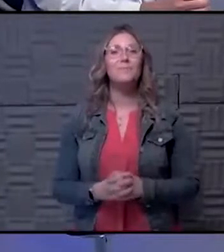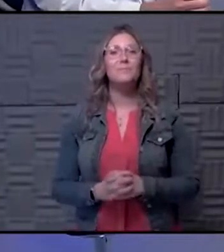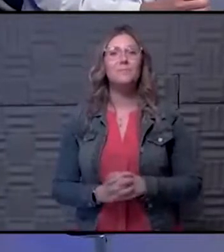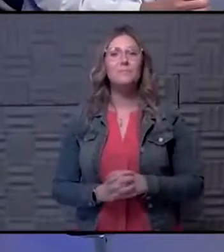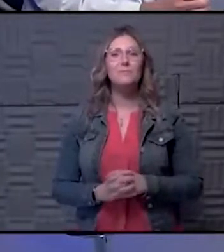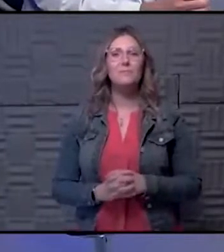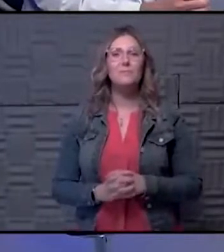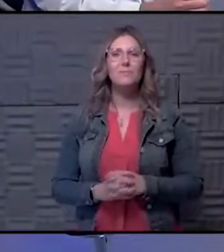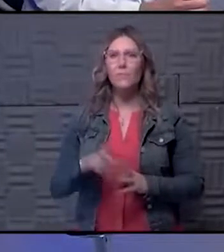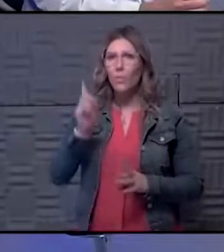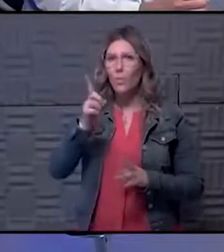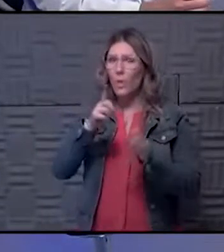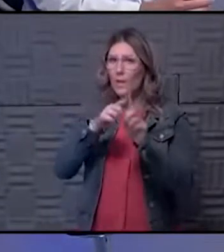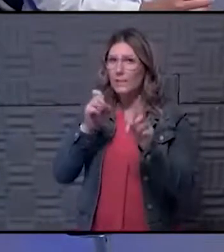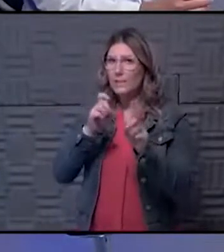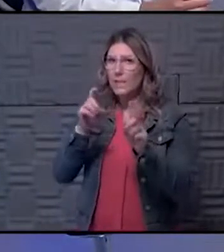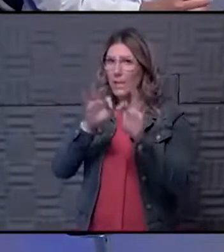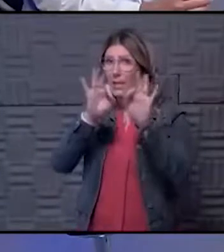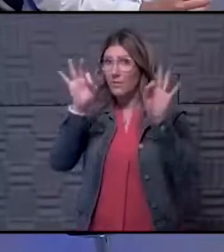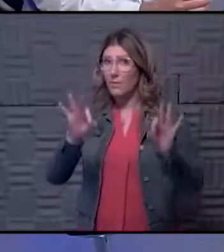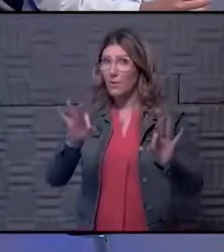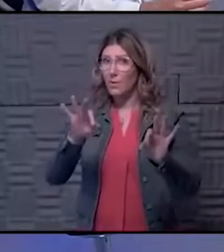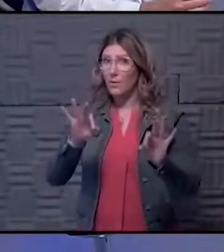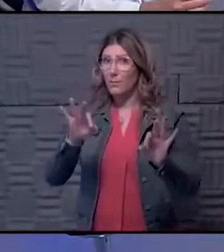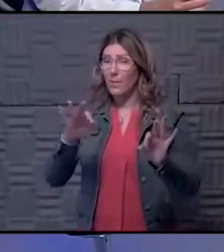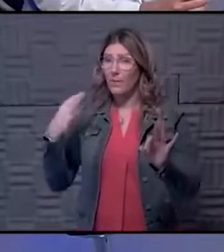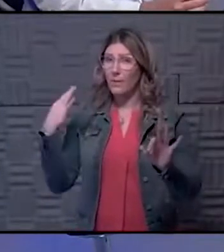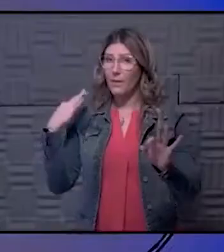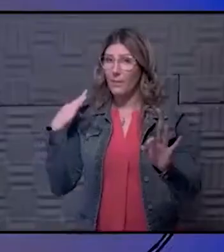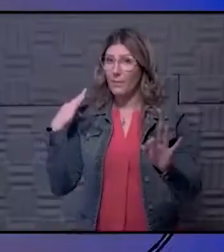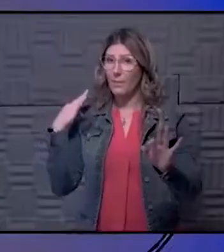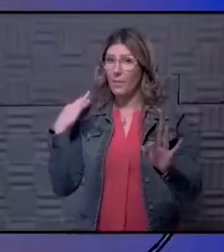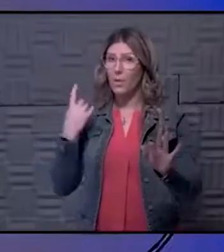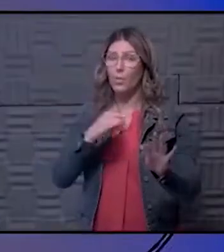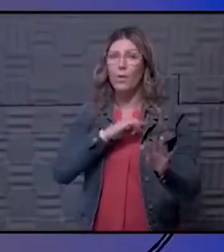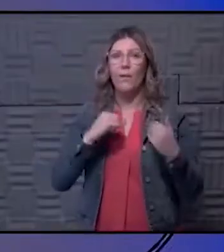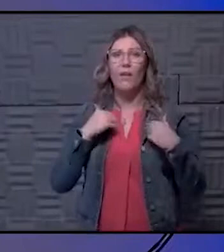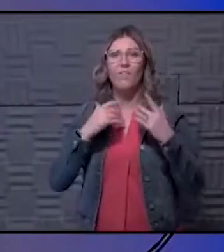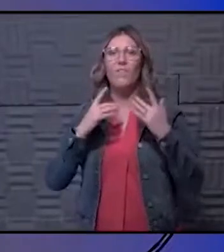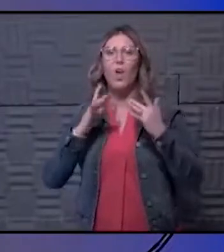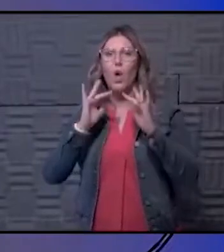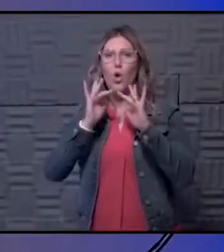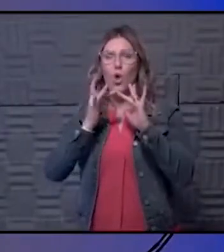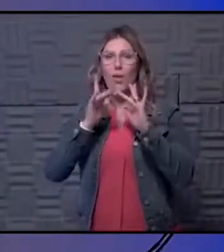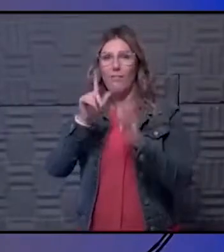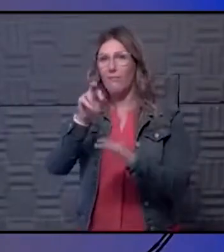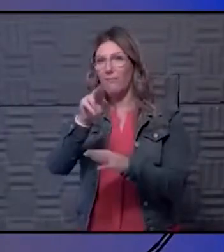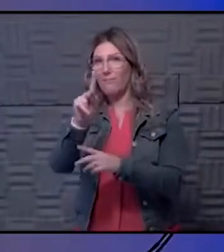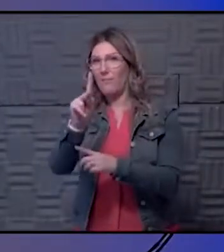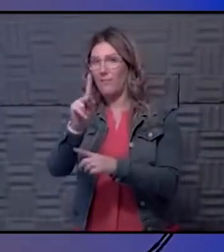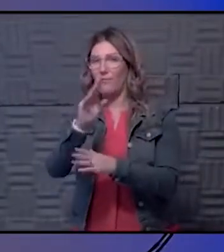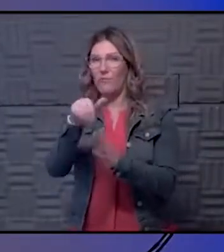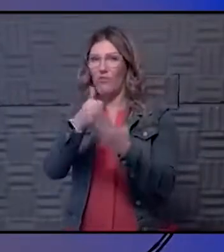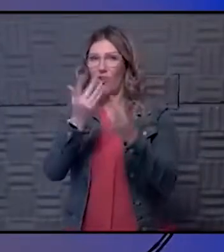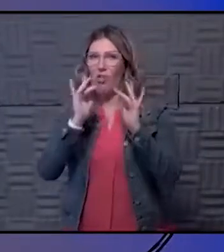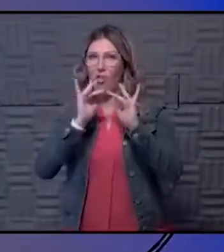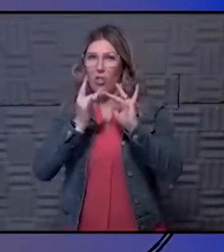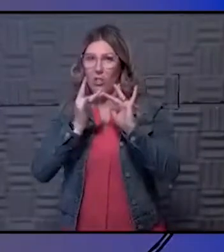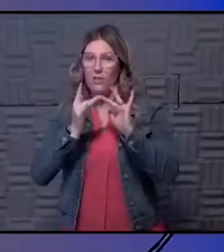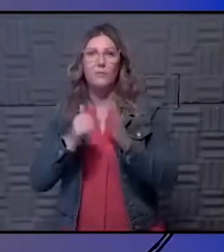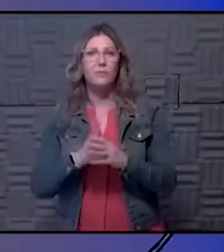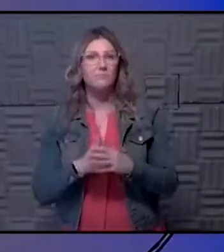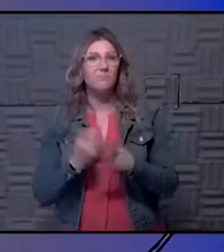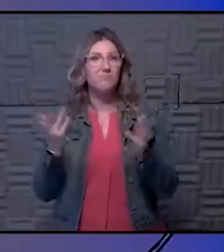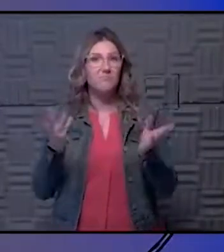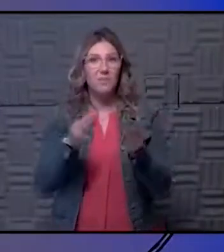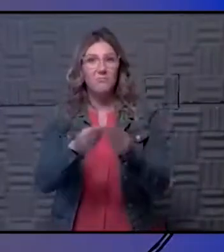Where do you get that form, the application? We have an online link, and it's all done online. So perhaps we can